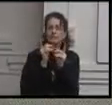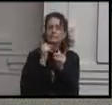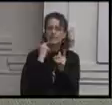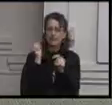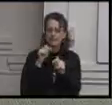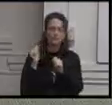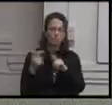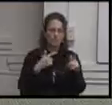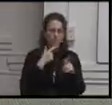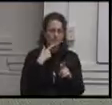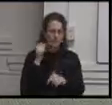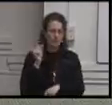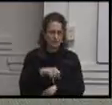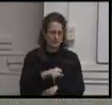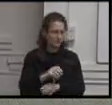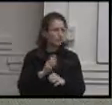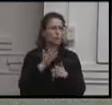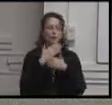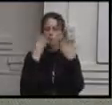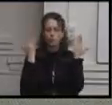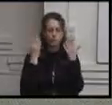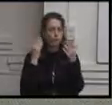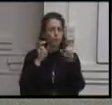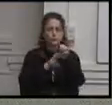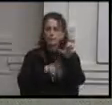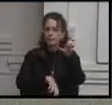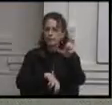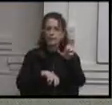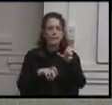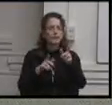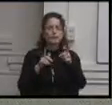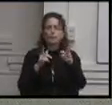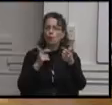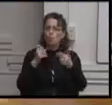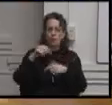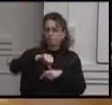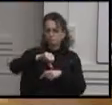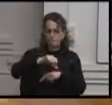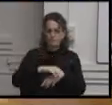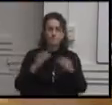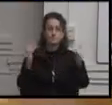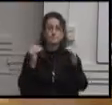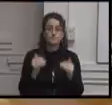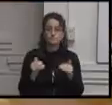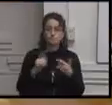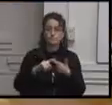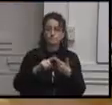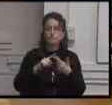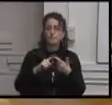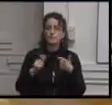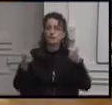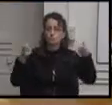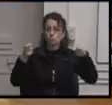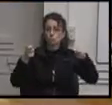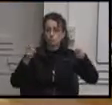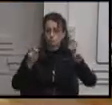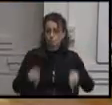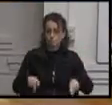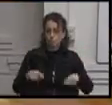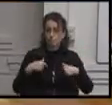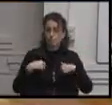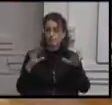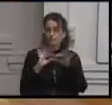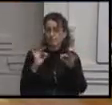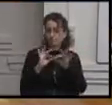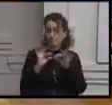aye. Aye. Anybody opposed or abstaining? That carries 5-0. The next matter on the agenda is chair's remarks.